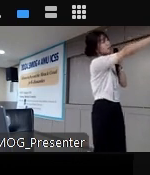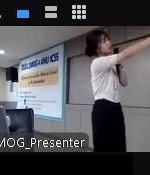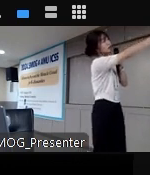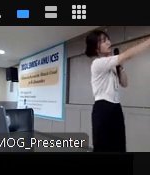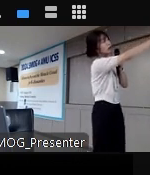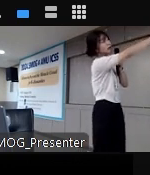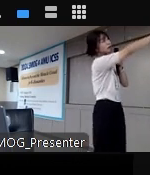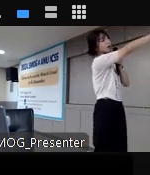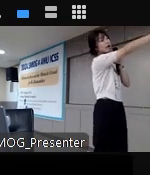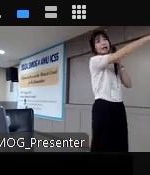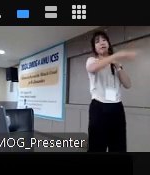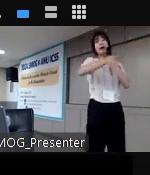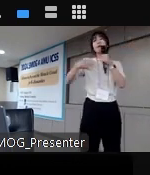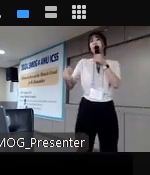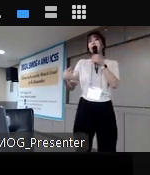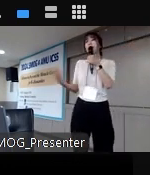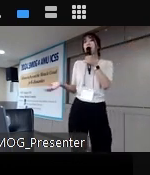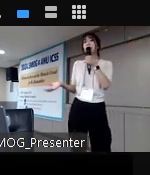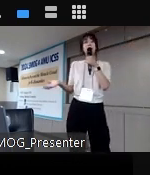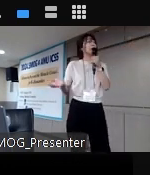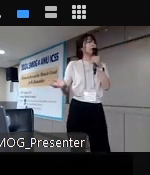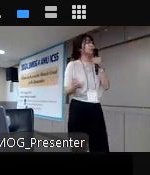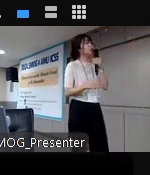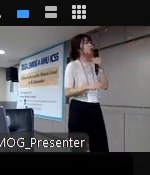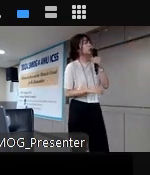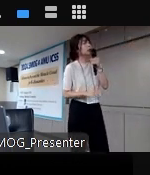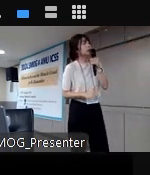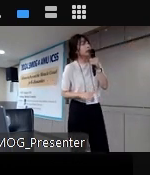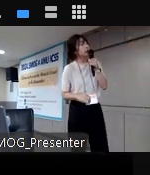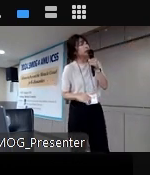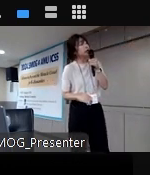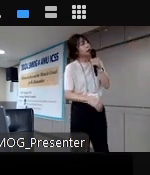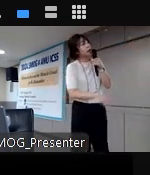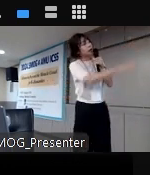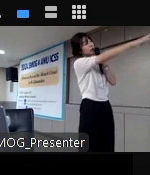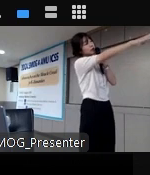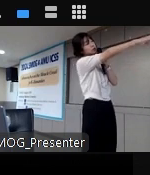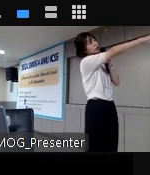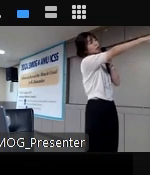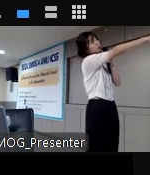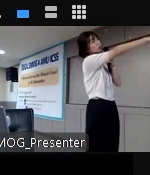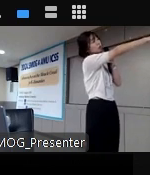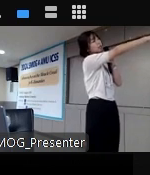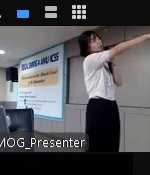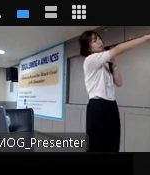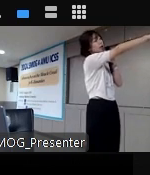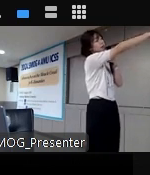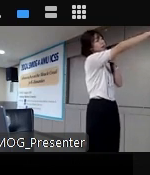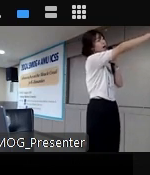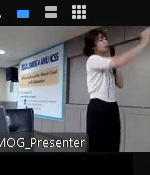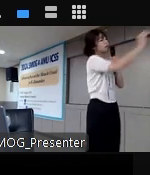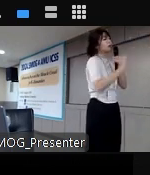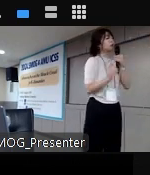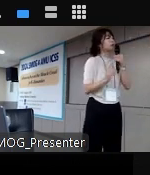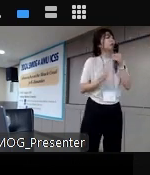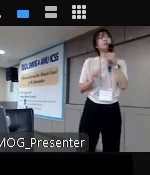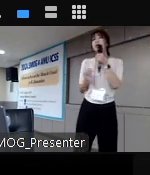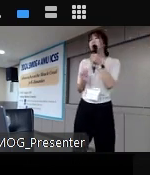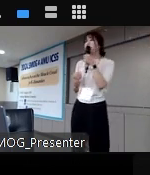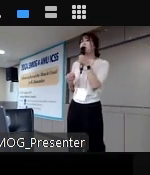columns, so these are all different kinds of anaphoric expressions that can be used in the language, ix only appears 6 times out of